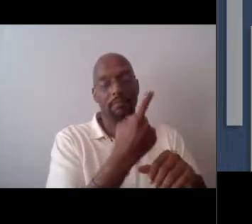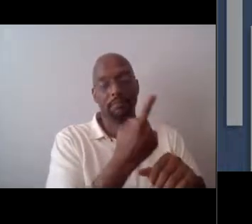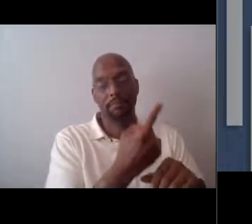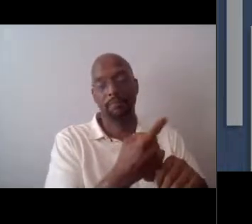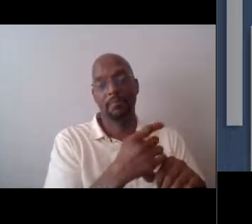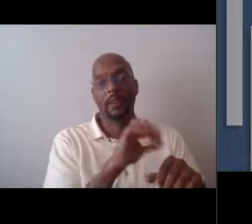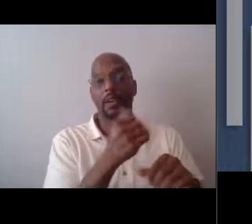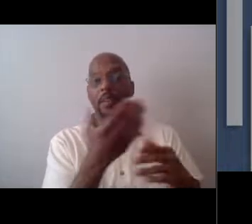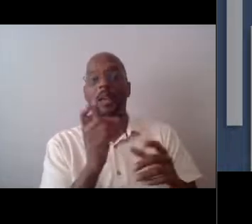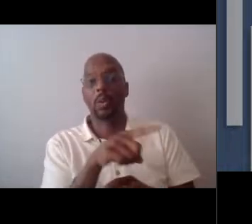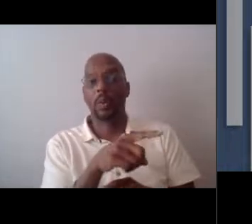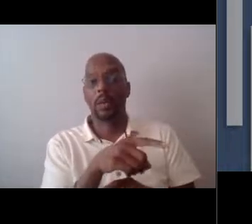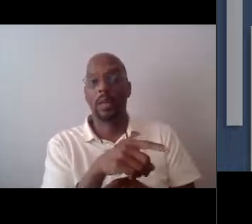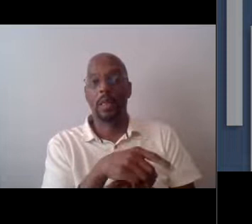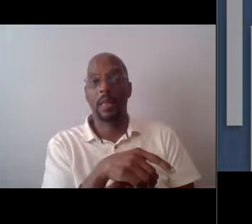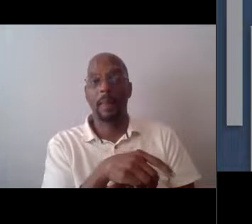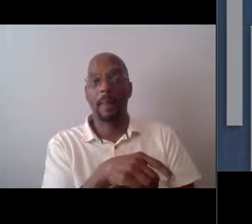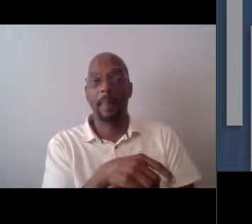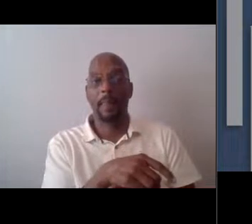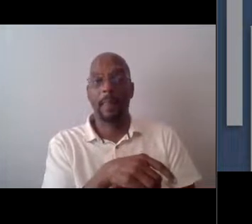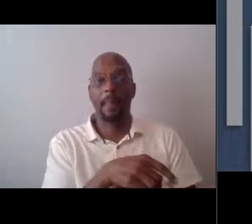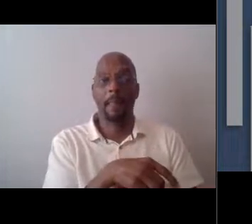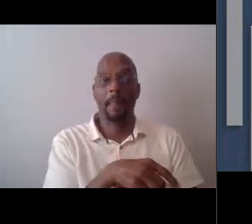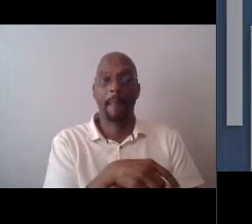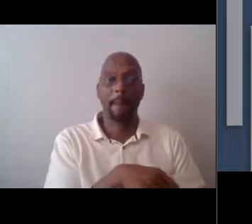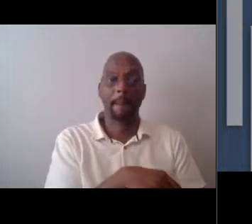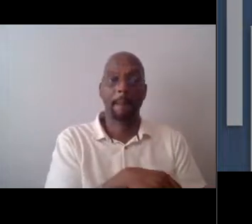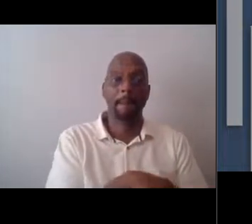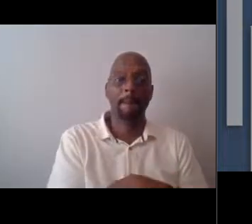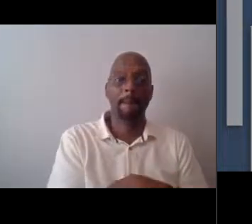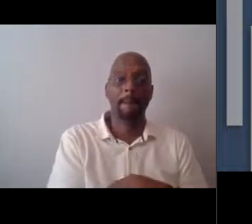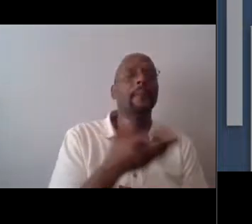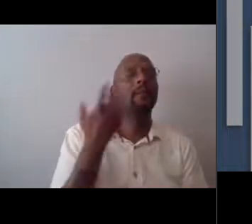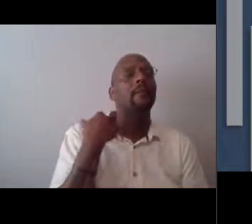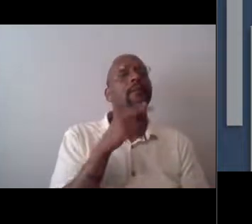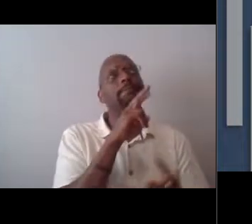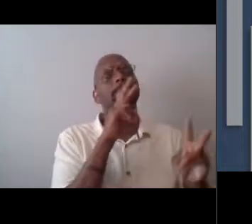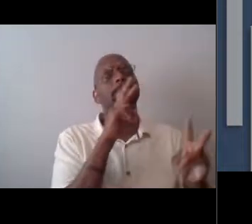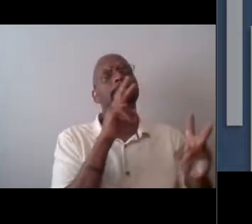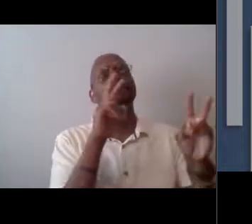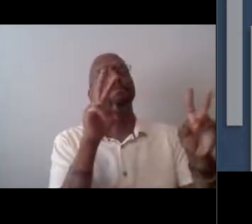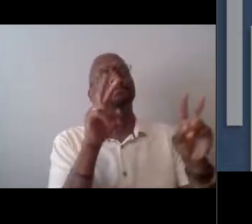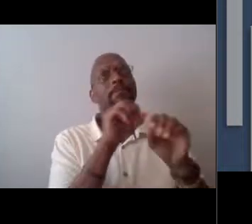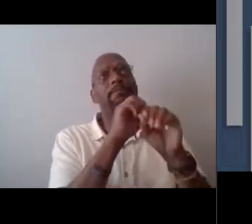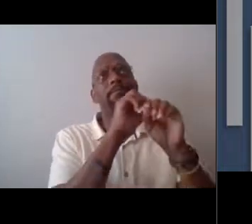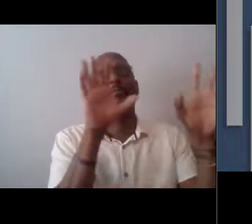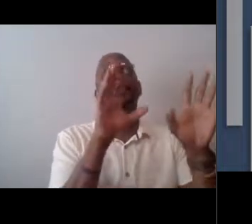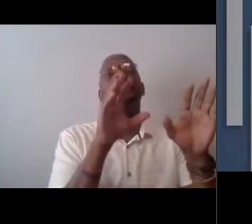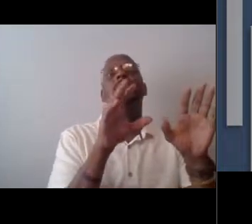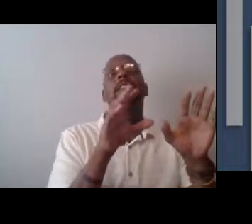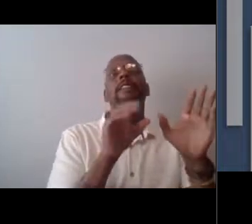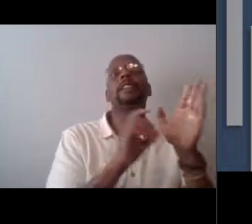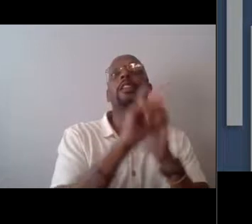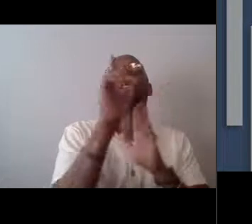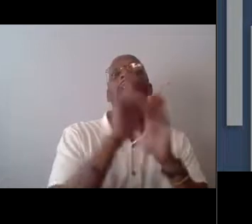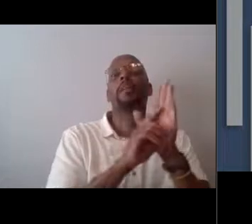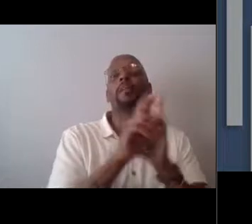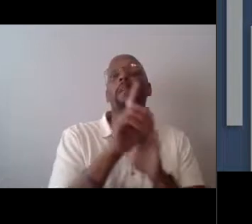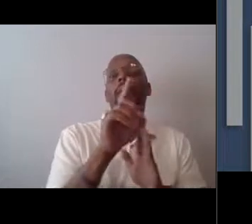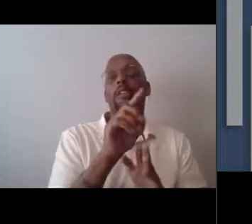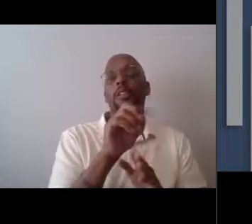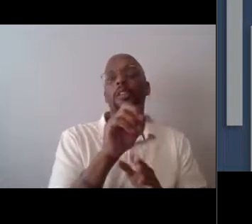I would like to know about is I had envisioned a tool that would allow us to look at a project and